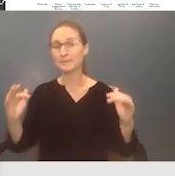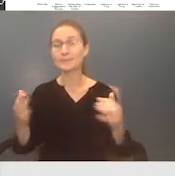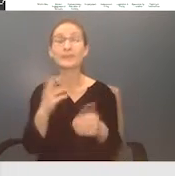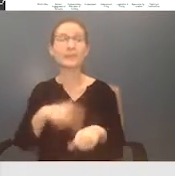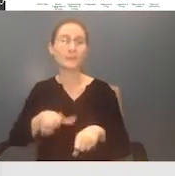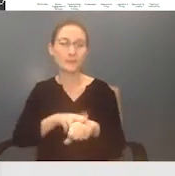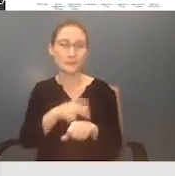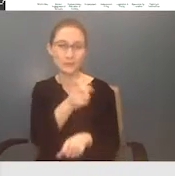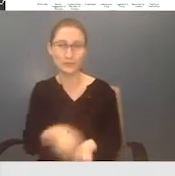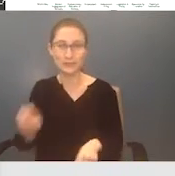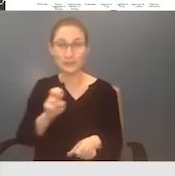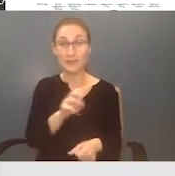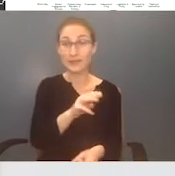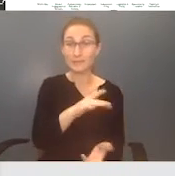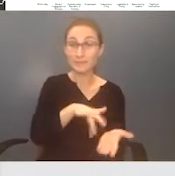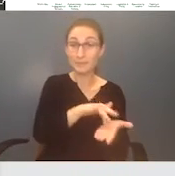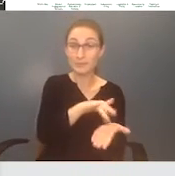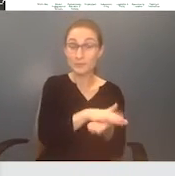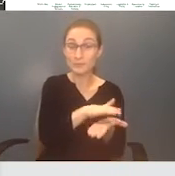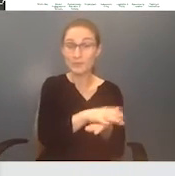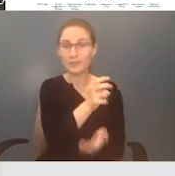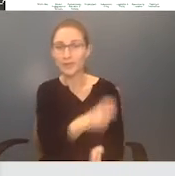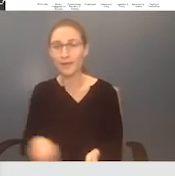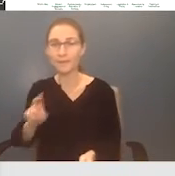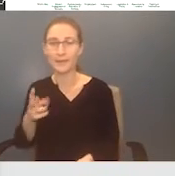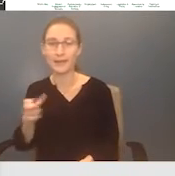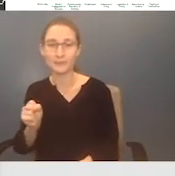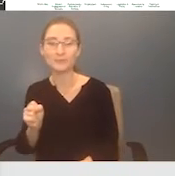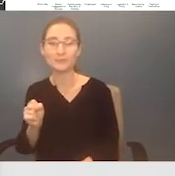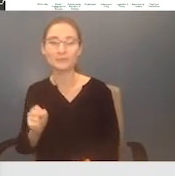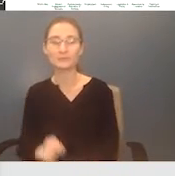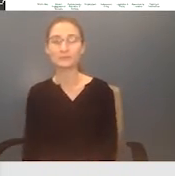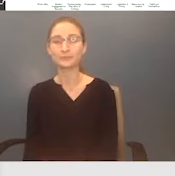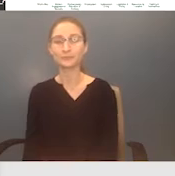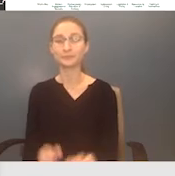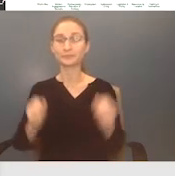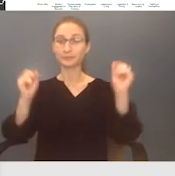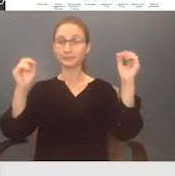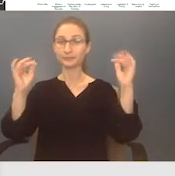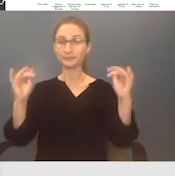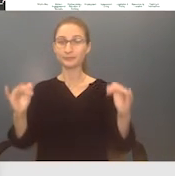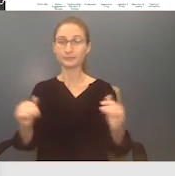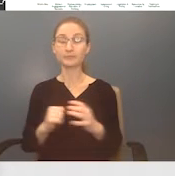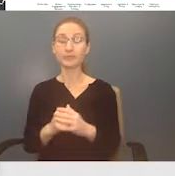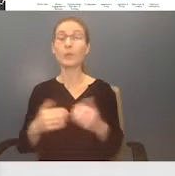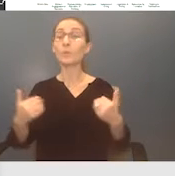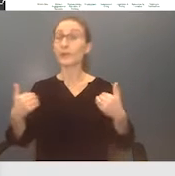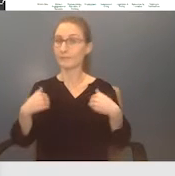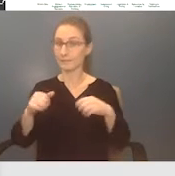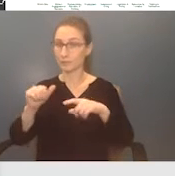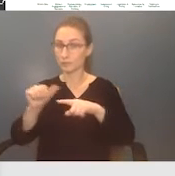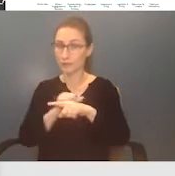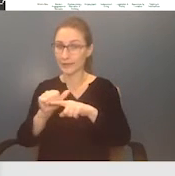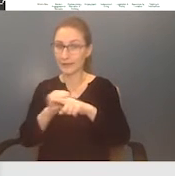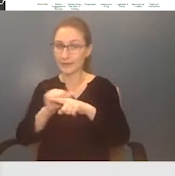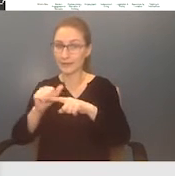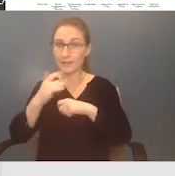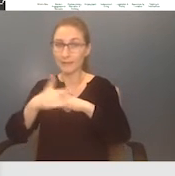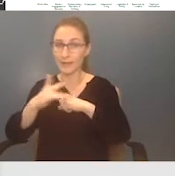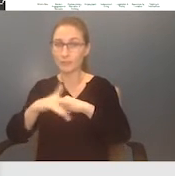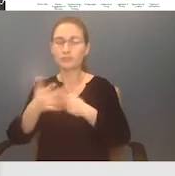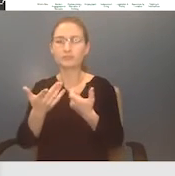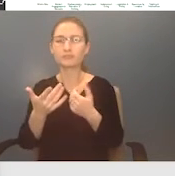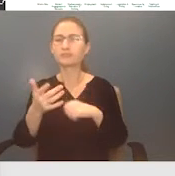school and just preparing for college, career, and life early on. There is also a training on this, and